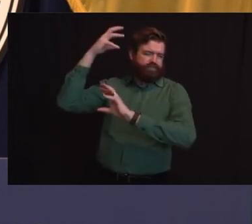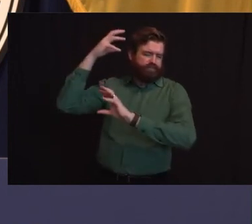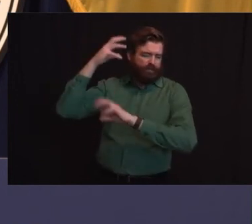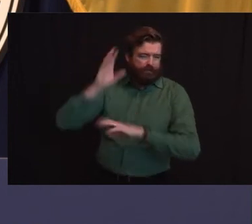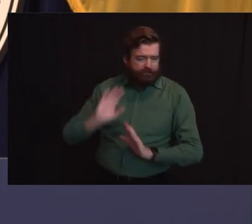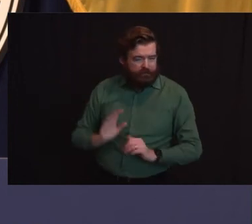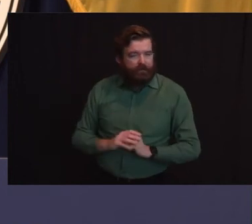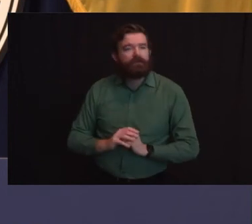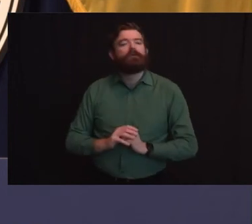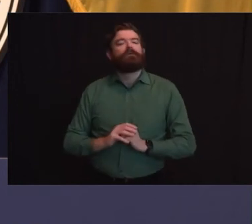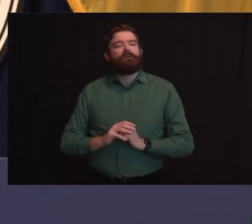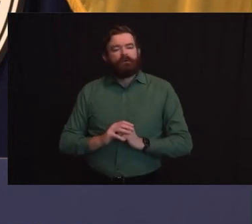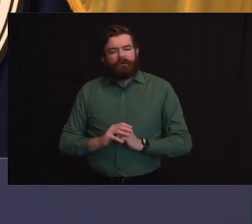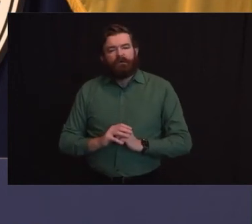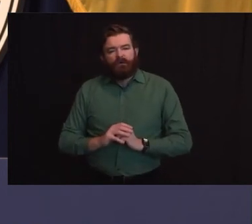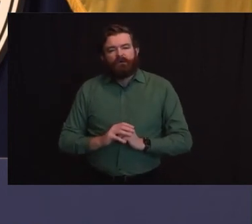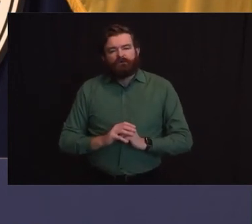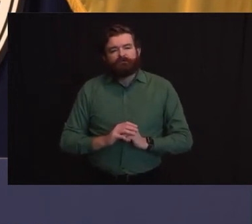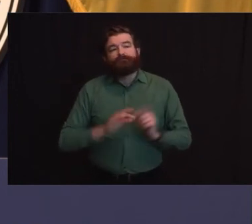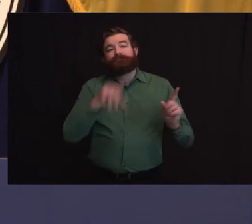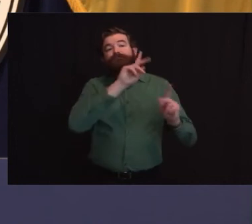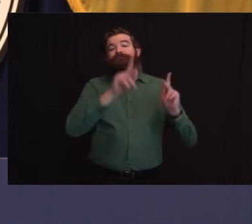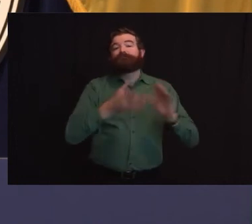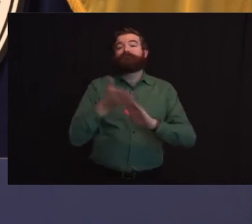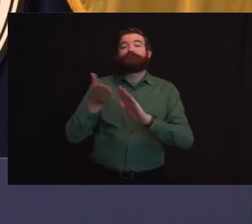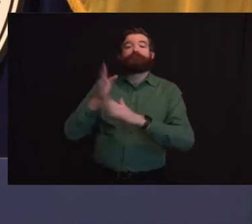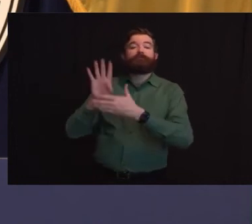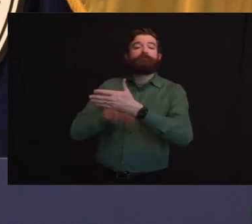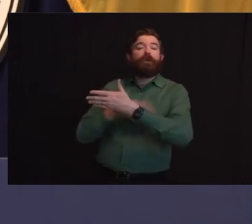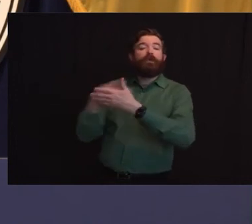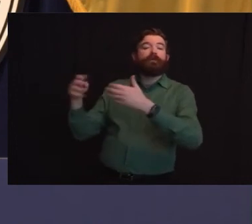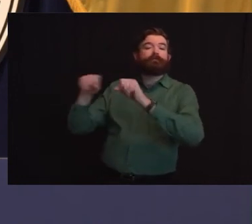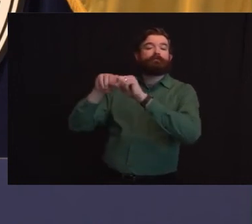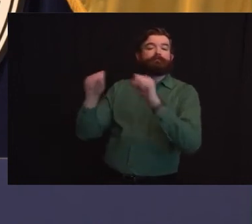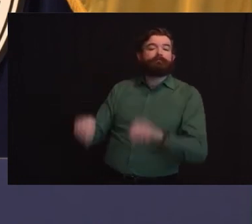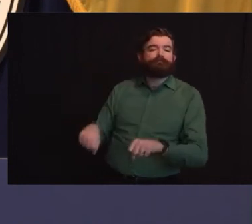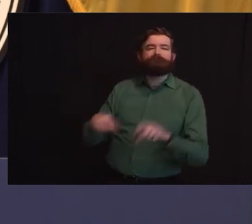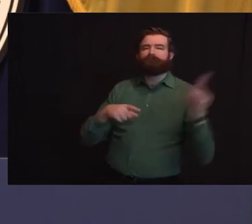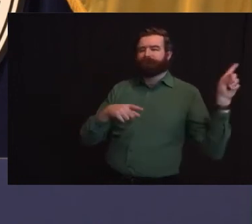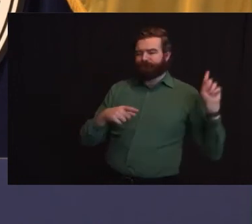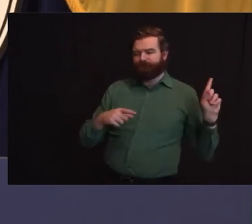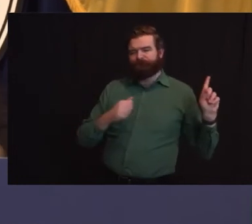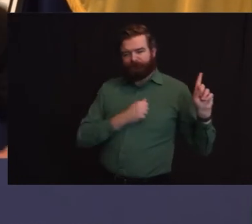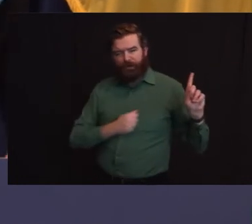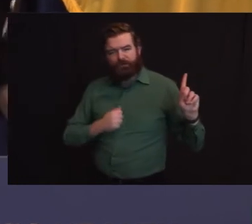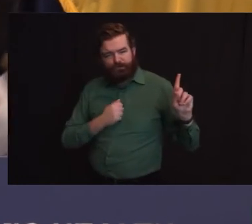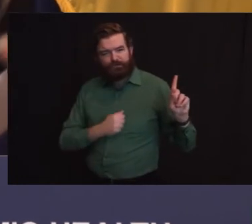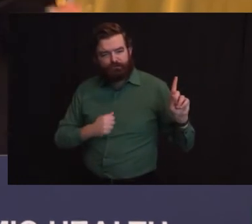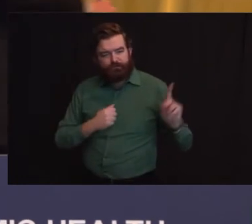working with the Gloucester site, we'll get this fixed. Take care, everybody. God bless.